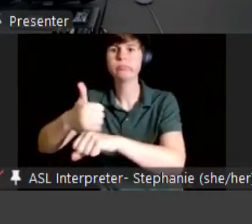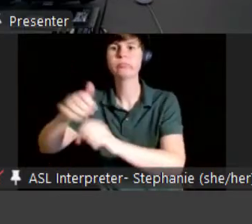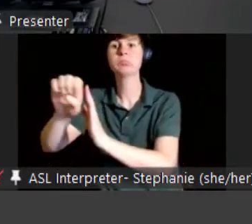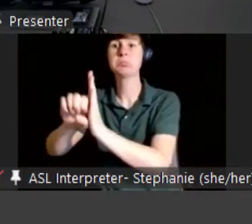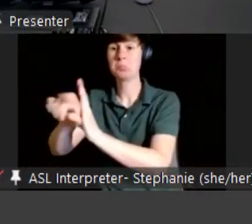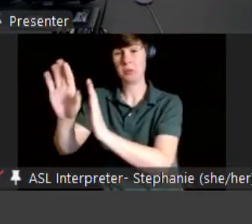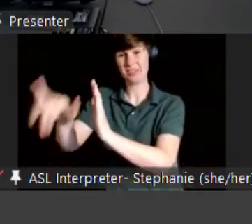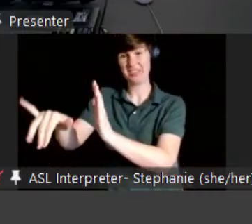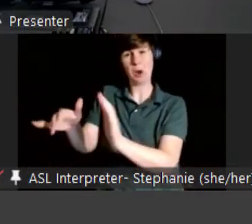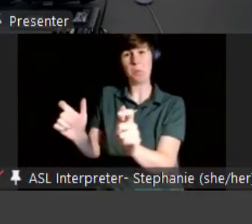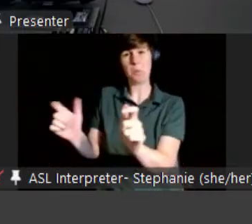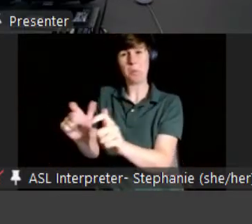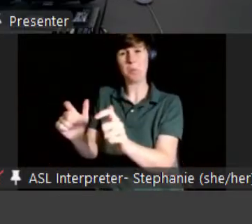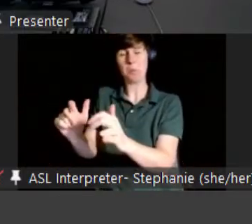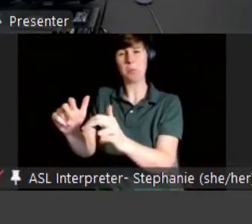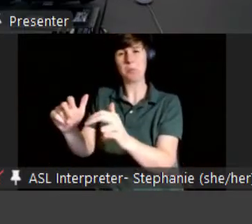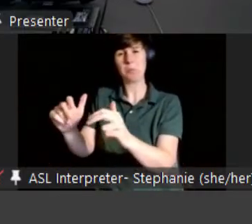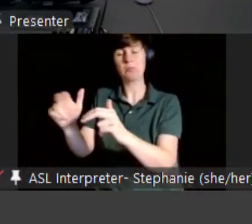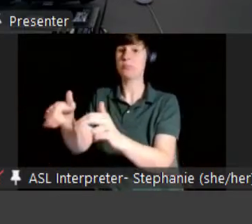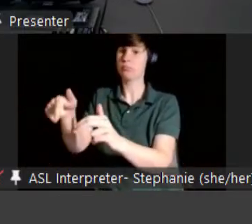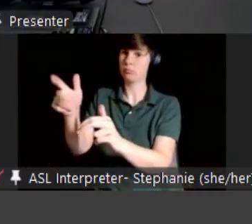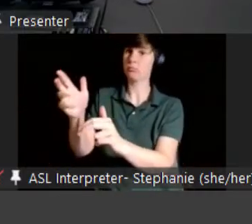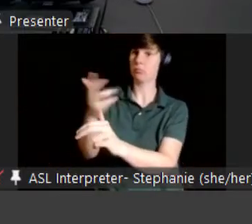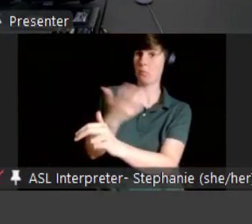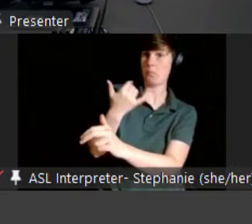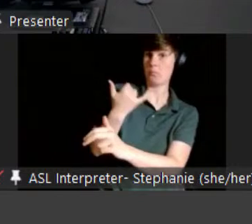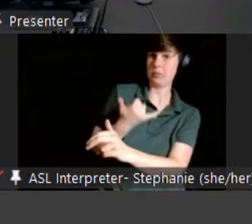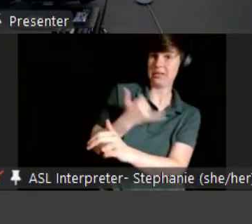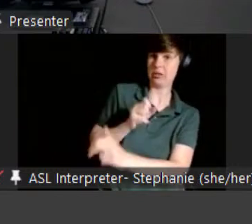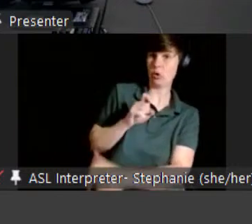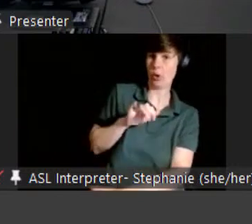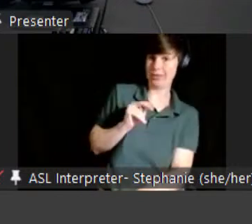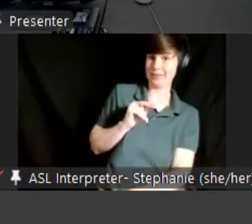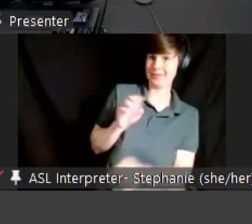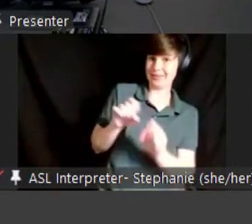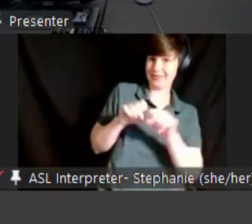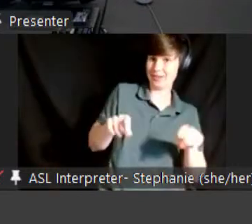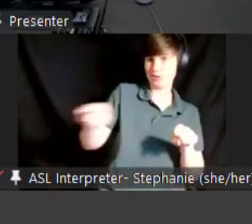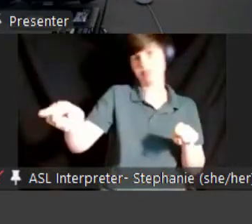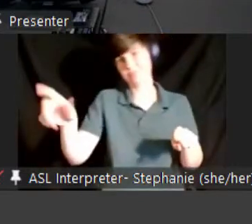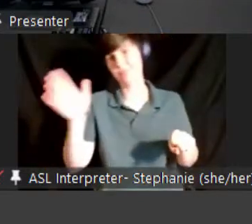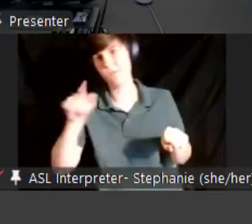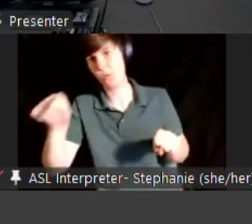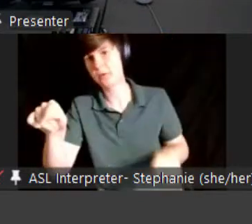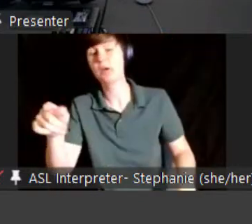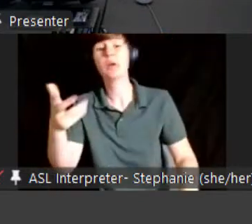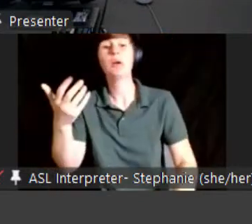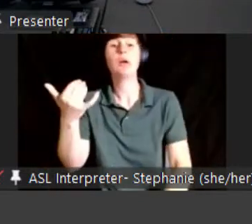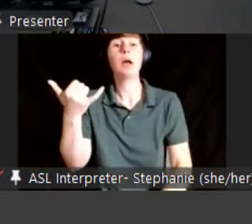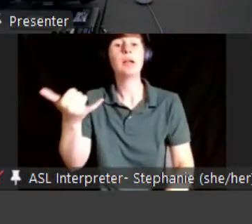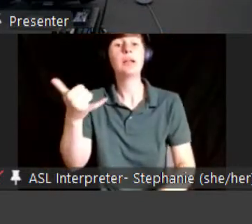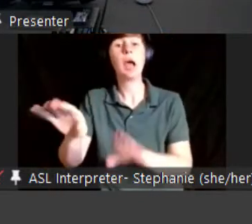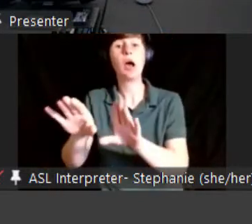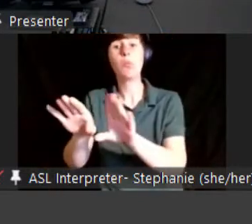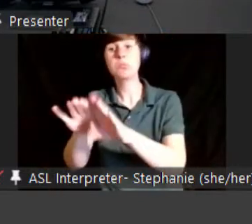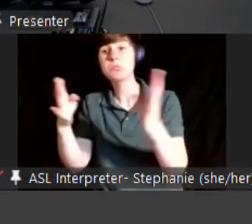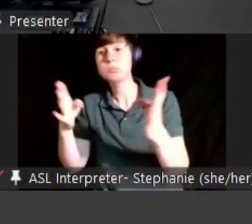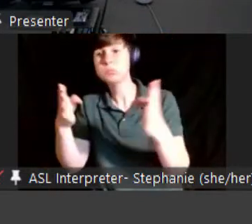Austin Station House. So this photo shows the entrance door for the existing Austin Station with a sign that says entrance